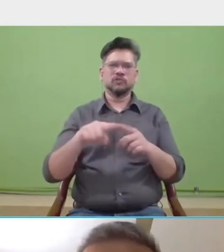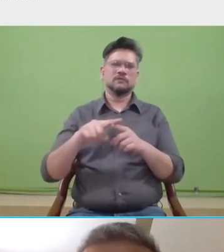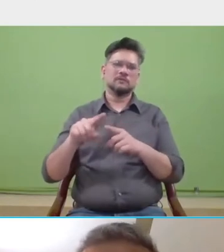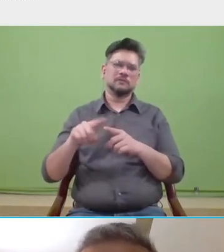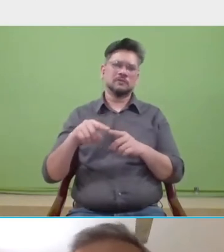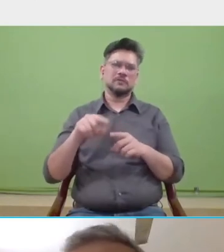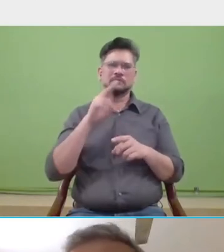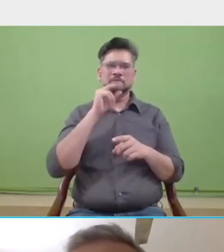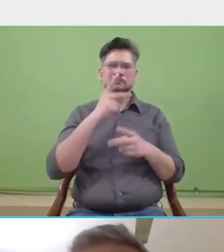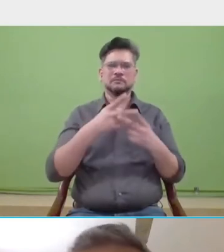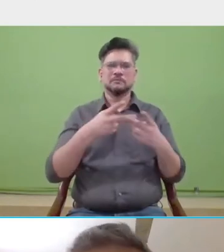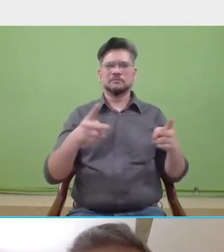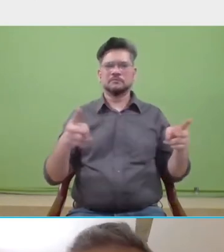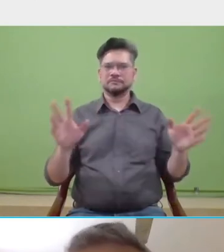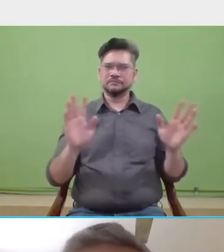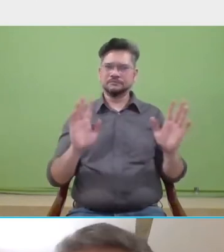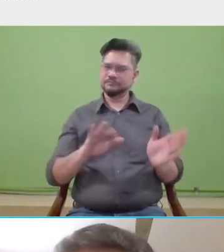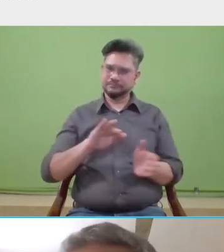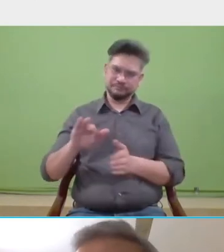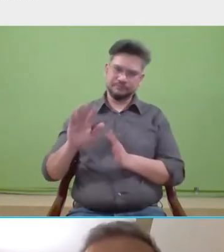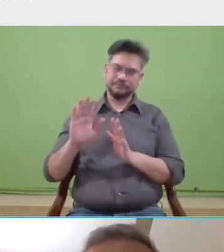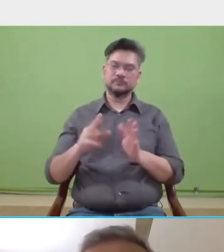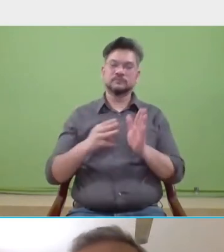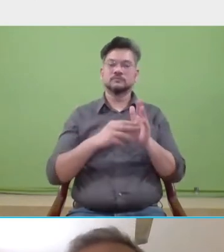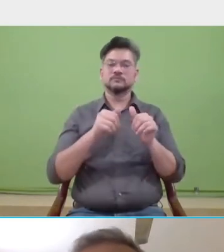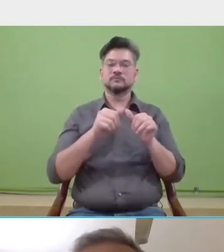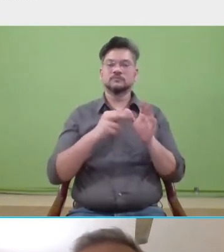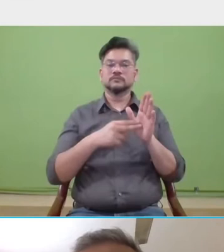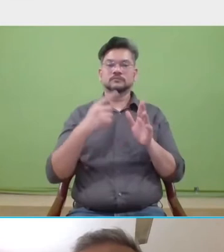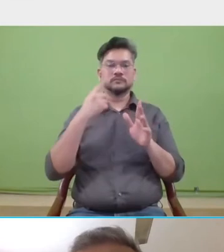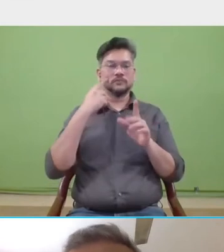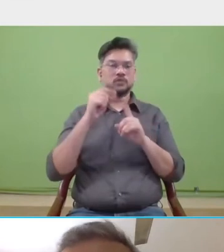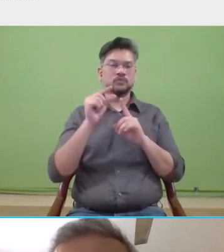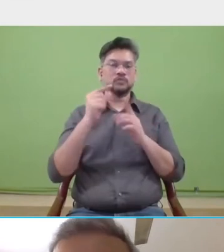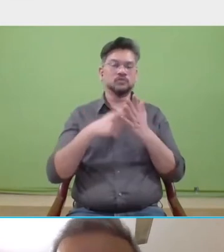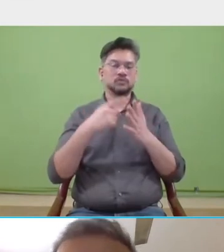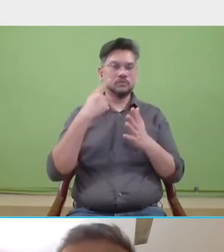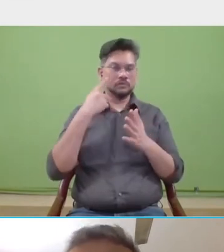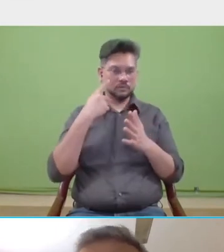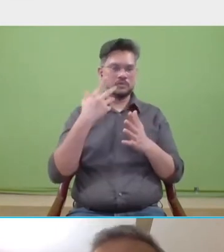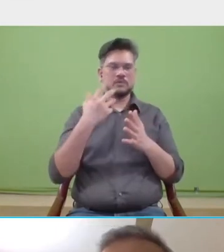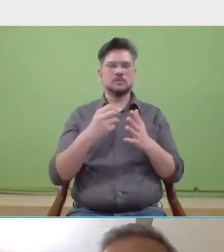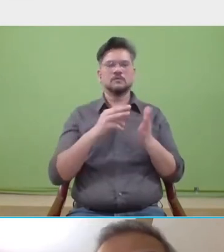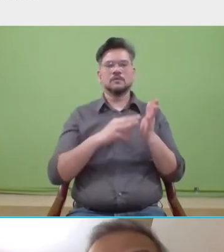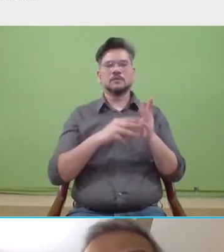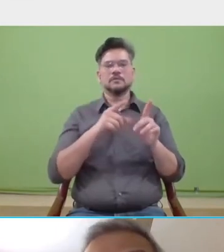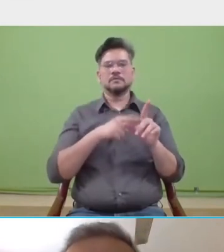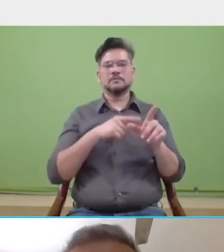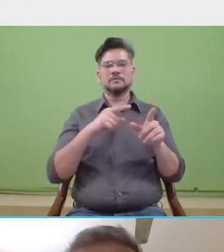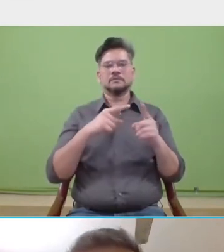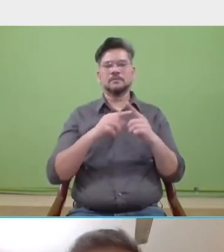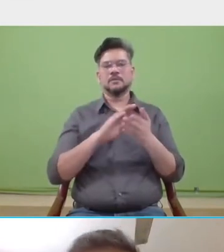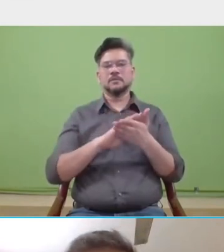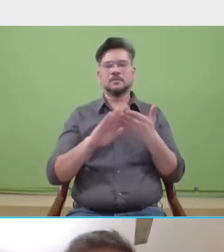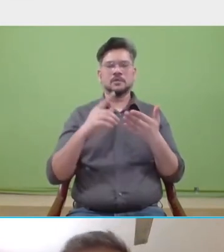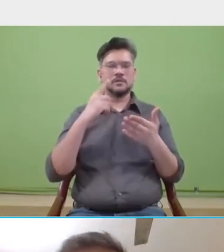manipur has many of course manipuri which is called maitelon but also has many naga languages and then